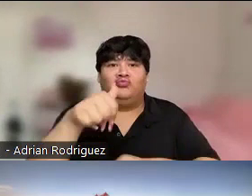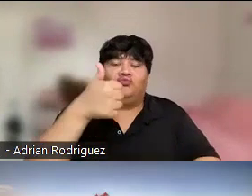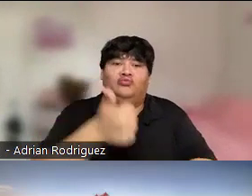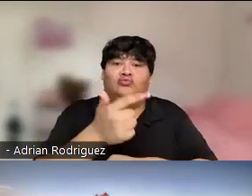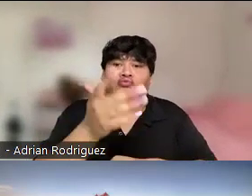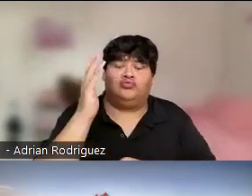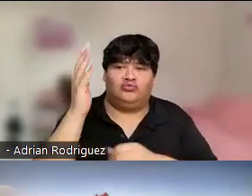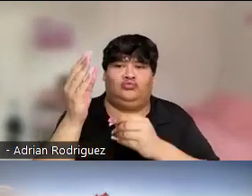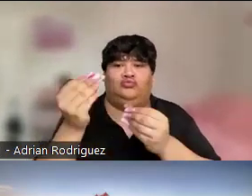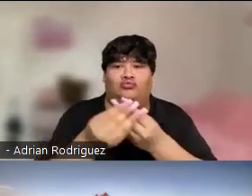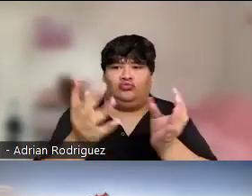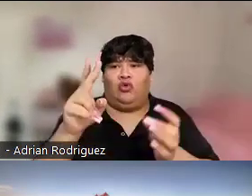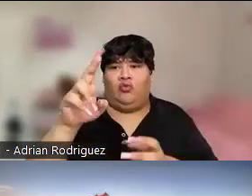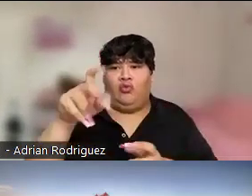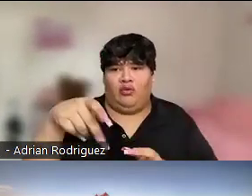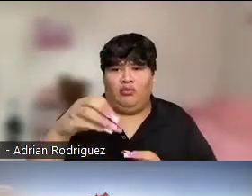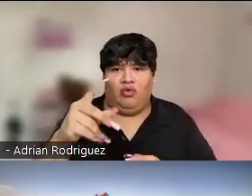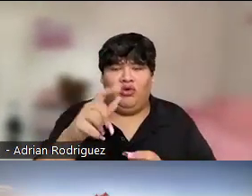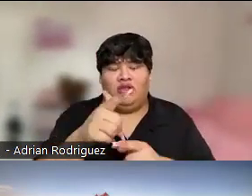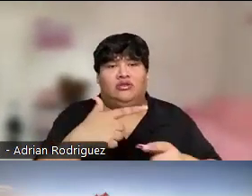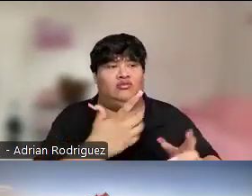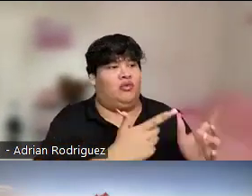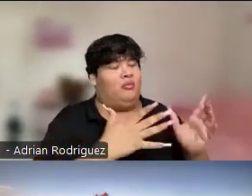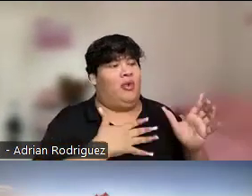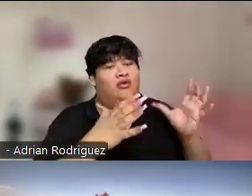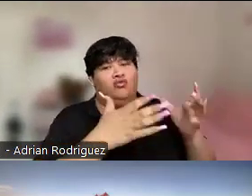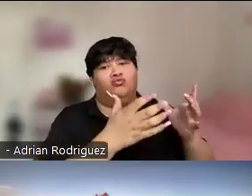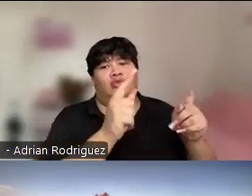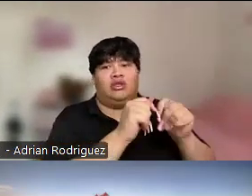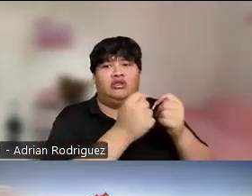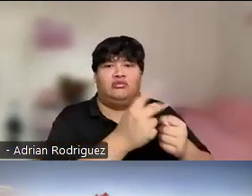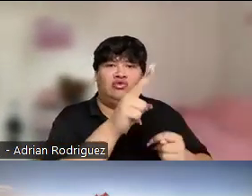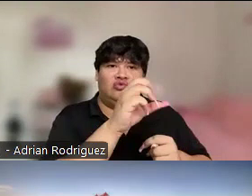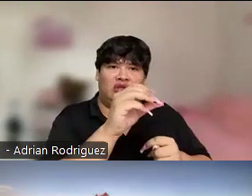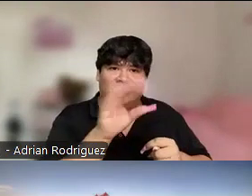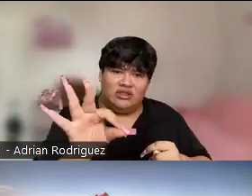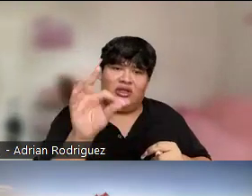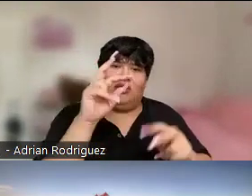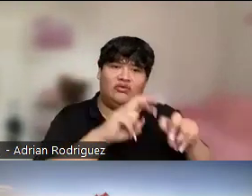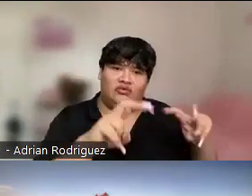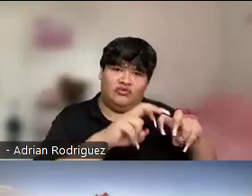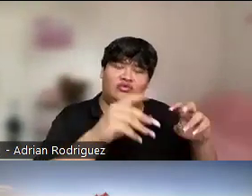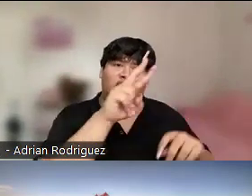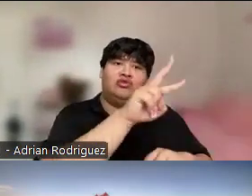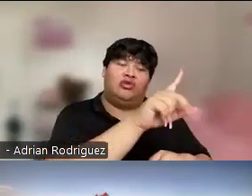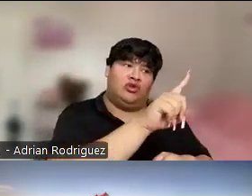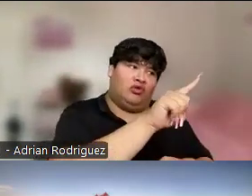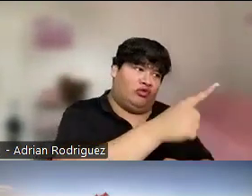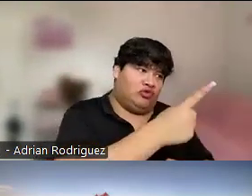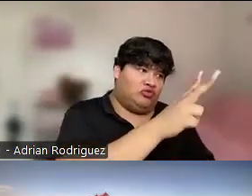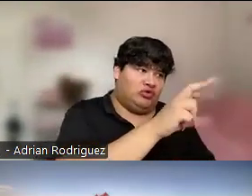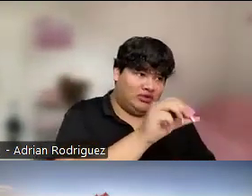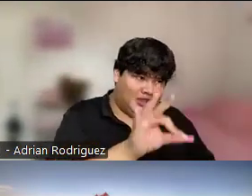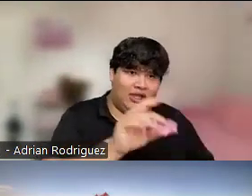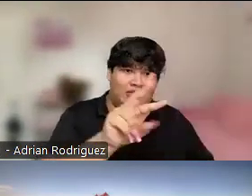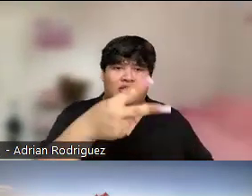report that my colleagues and I have been doing since 2009 was the first one. There was a second one in 2021. And